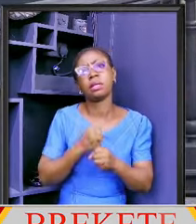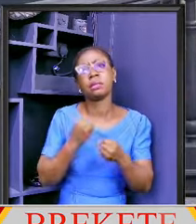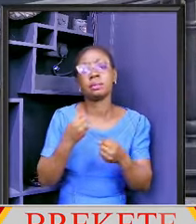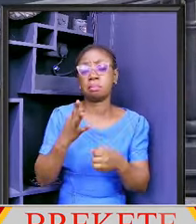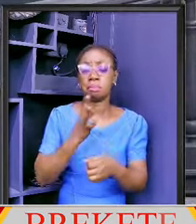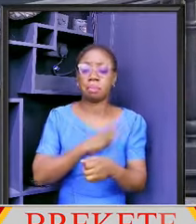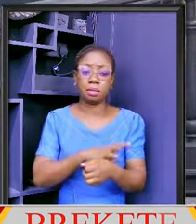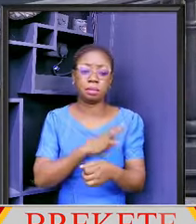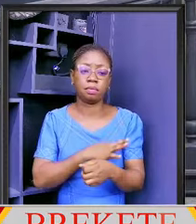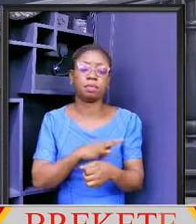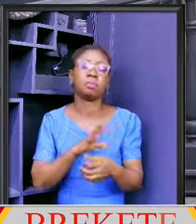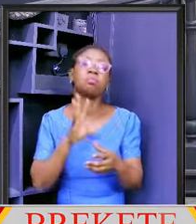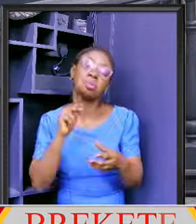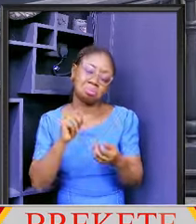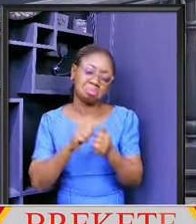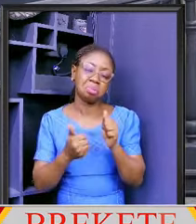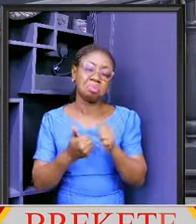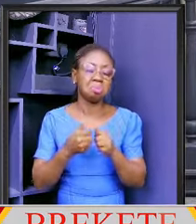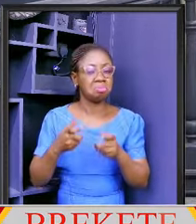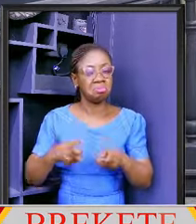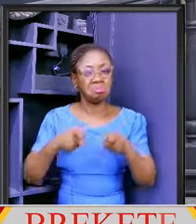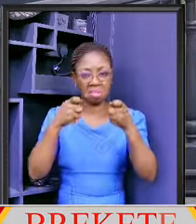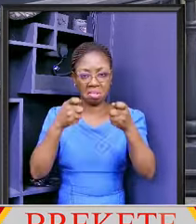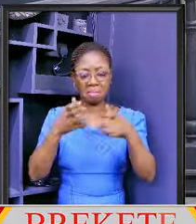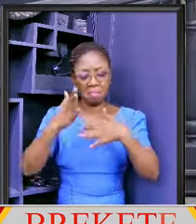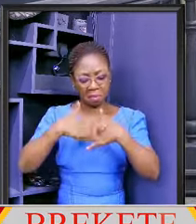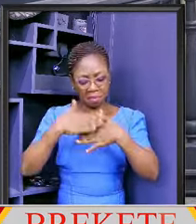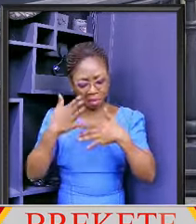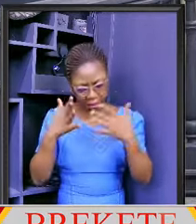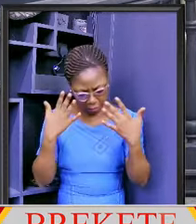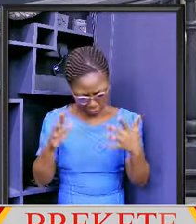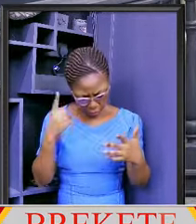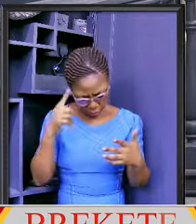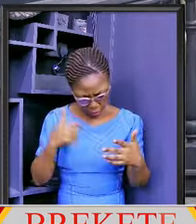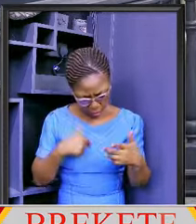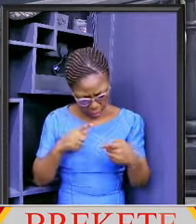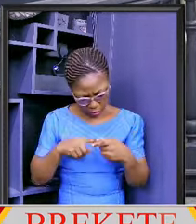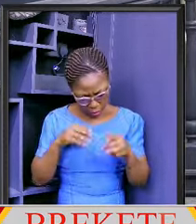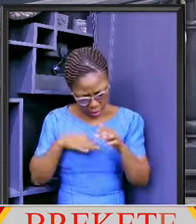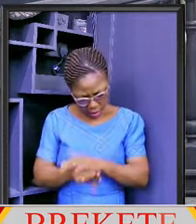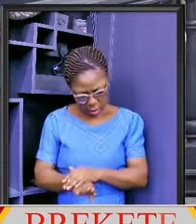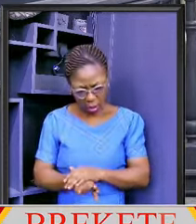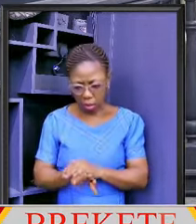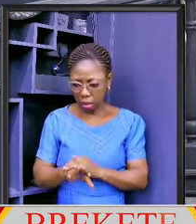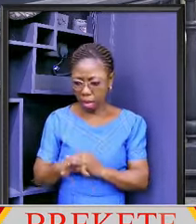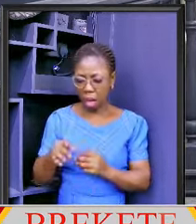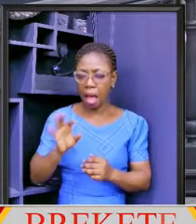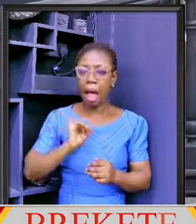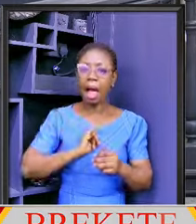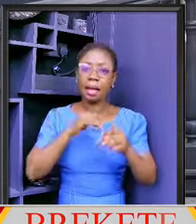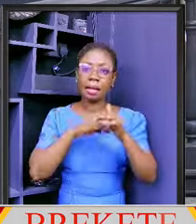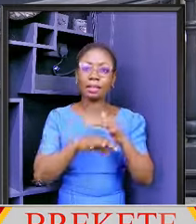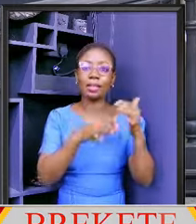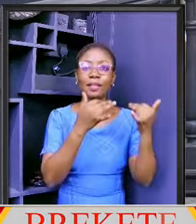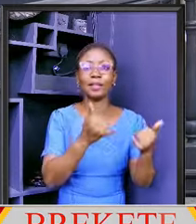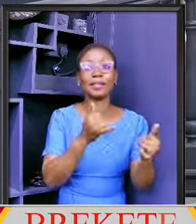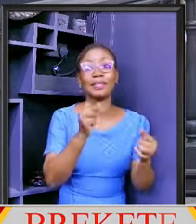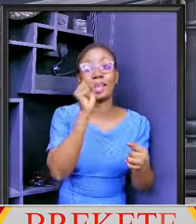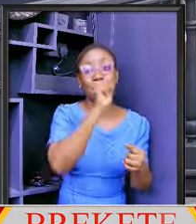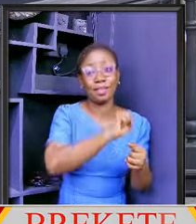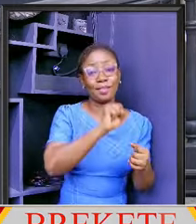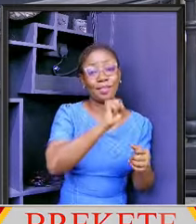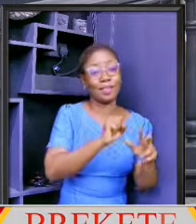problem. We give him that extension. So after he has finished, for me to enter, I enter today, Saturday, which is